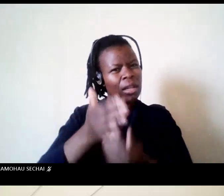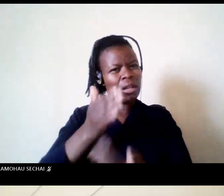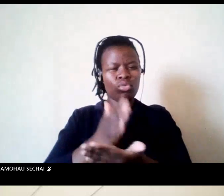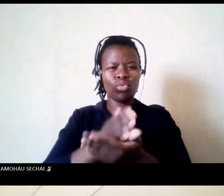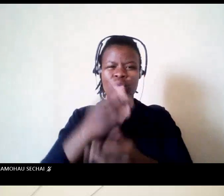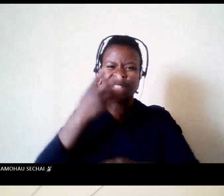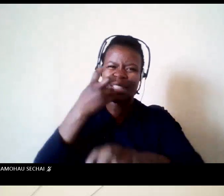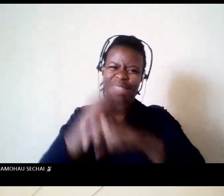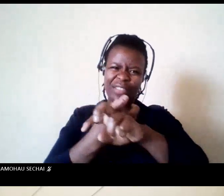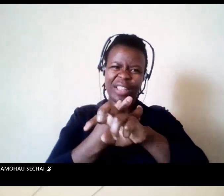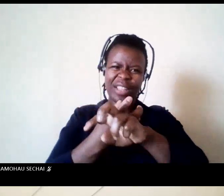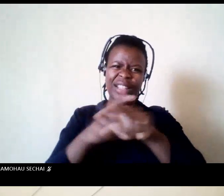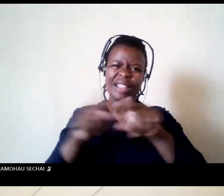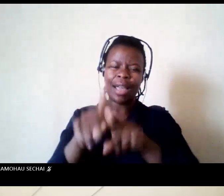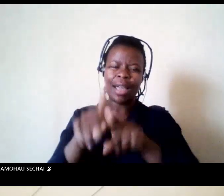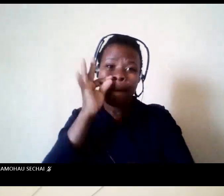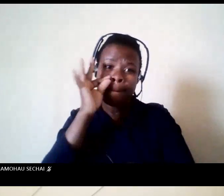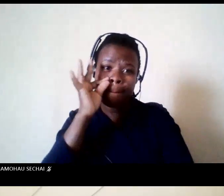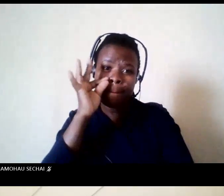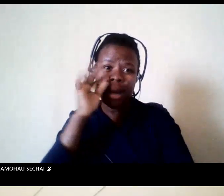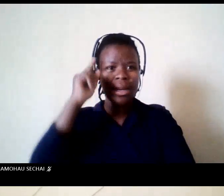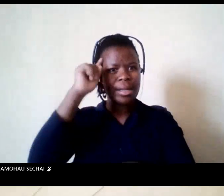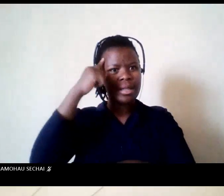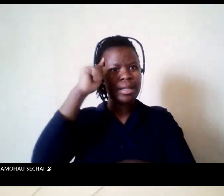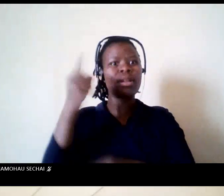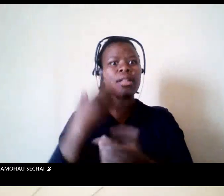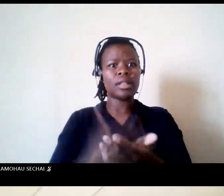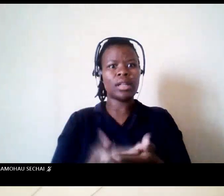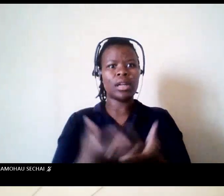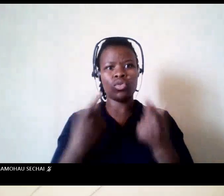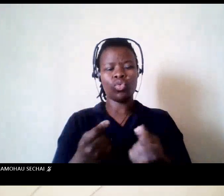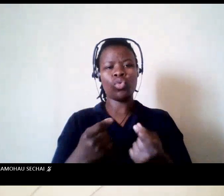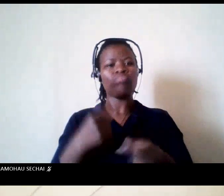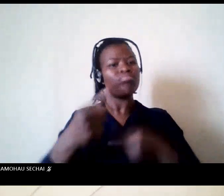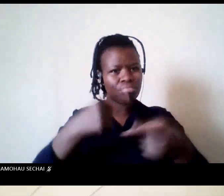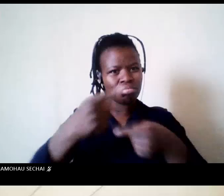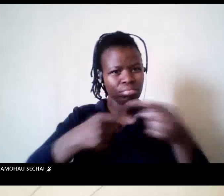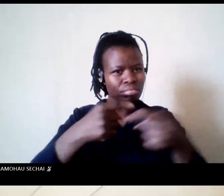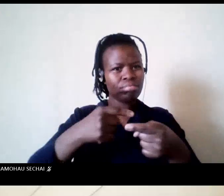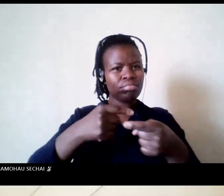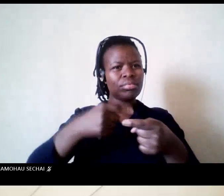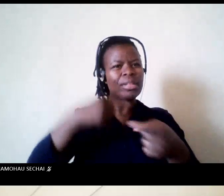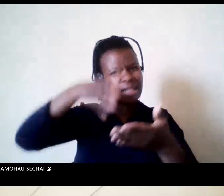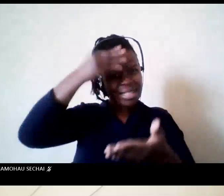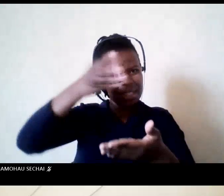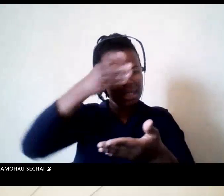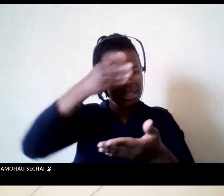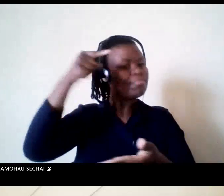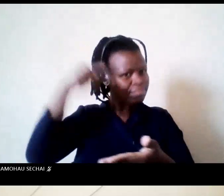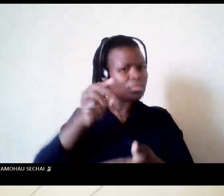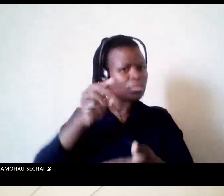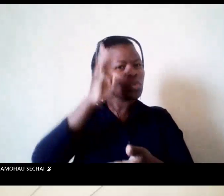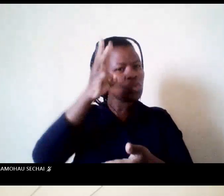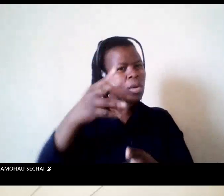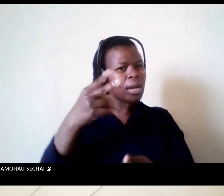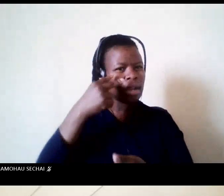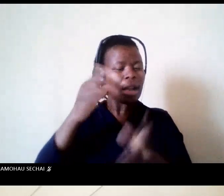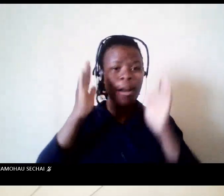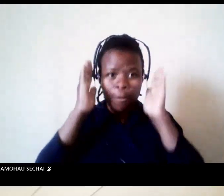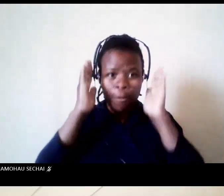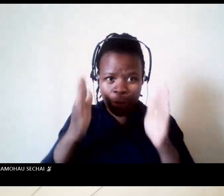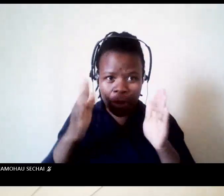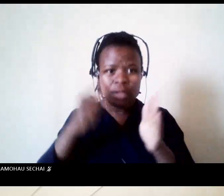And also, Mbali, I think if I were to do any further study, that would be exactly the study that I would want to look at, caring for